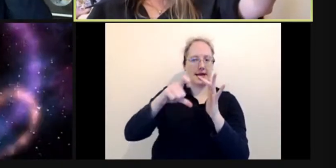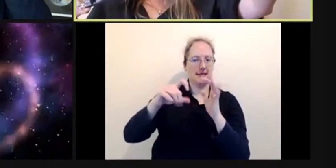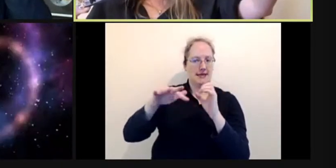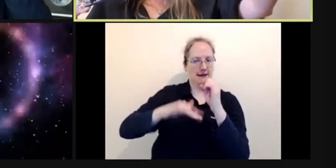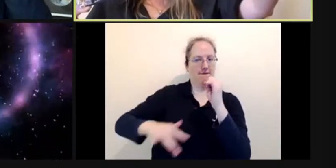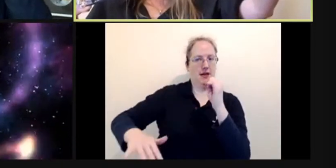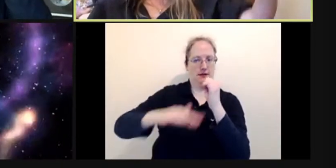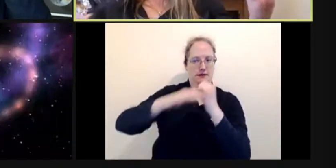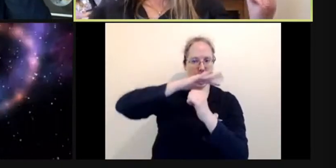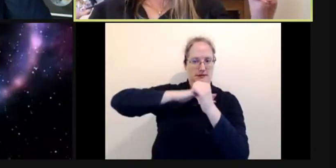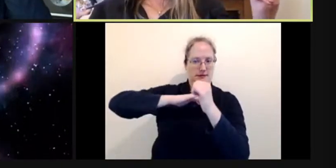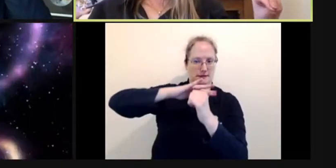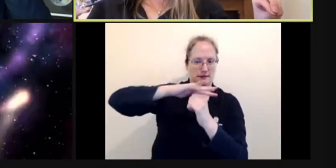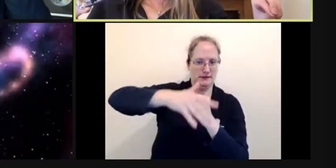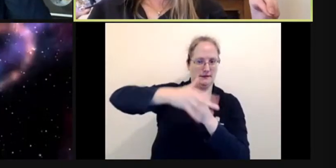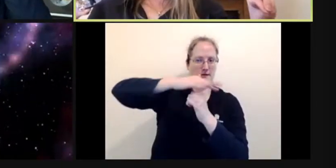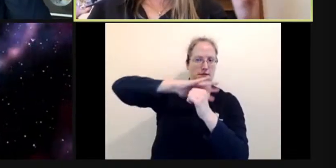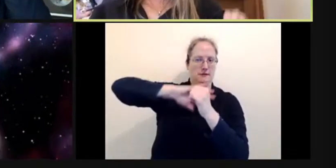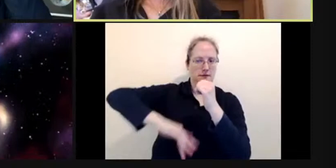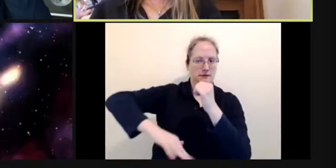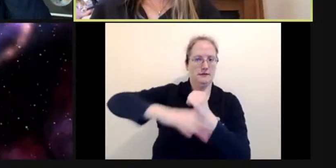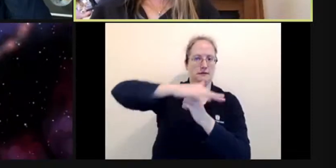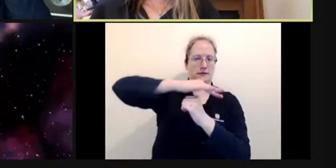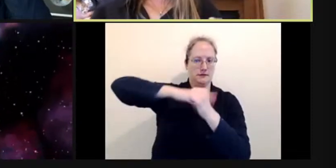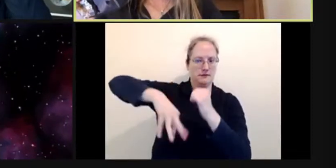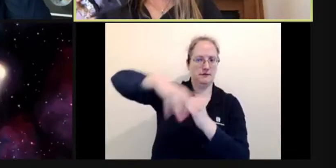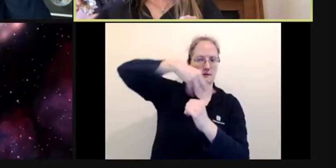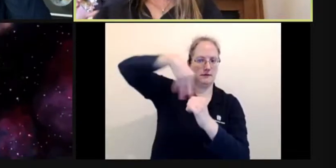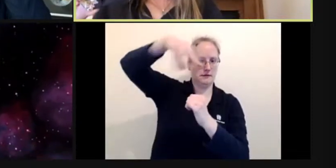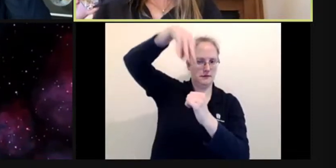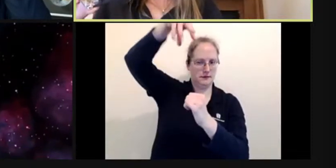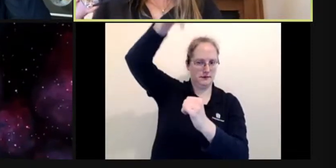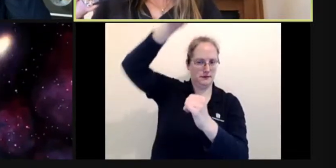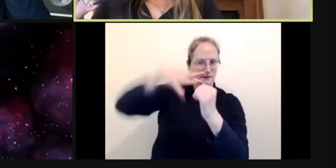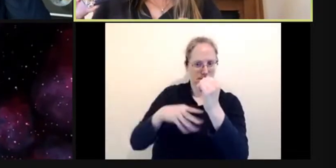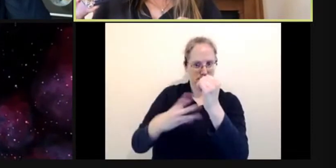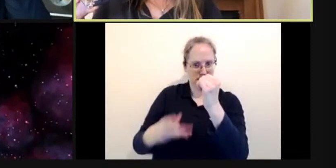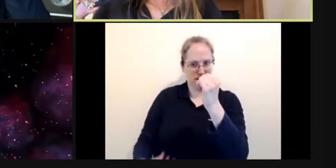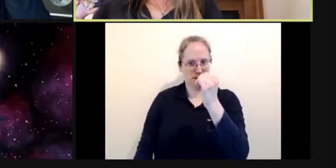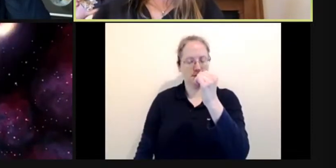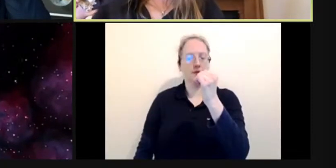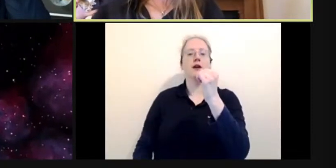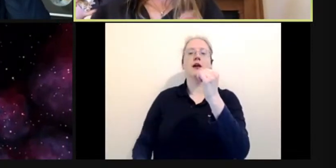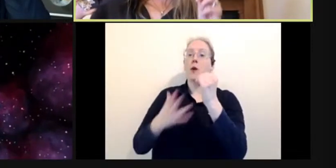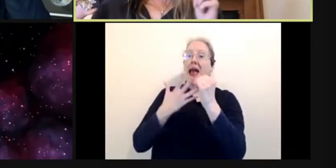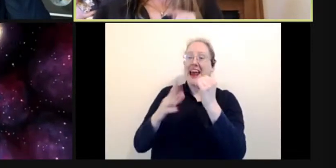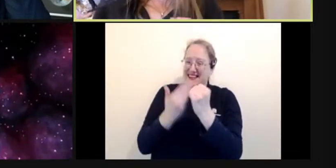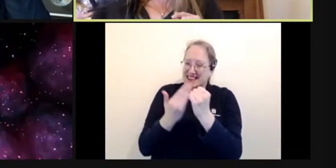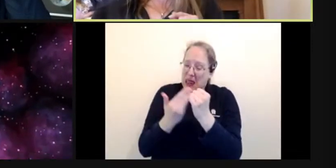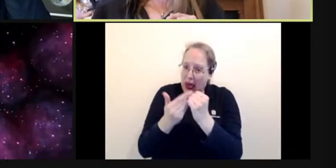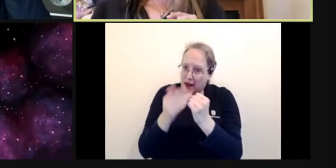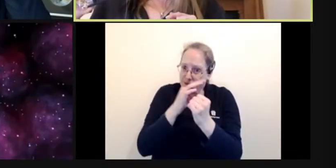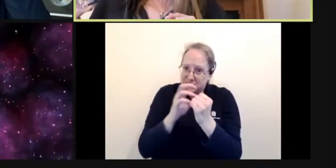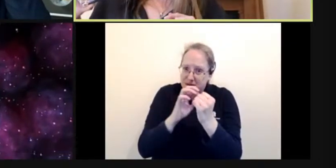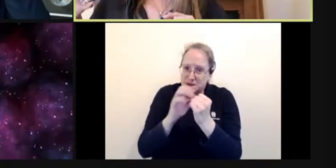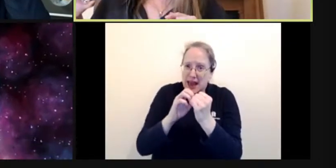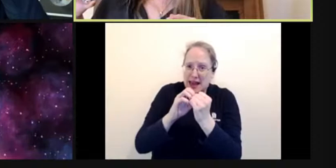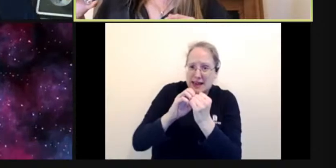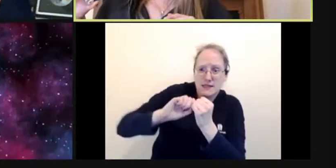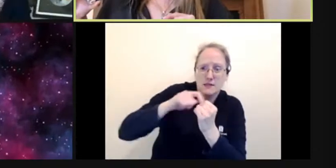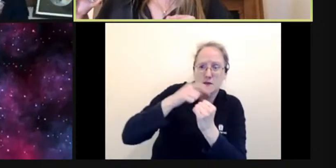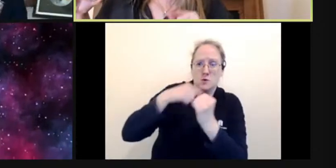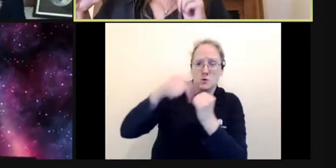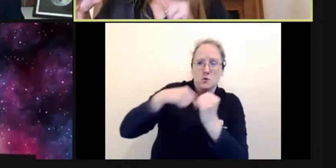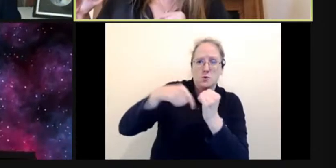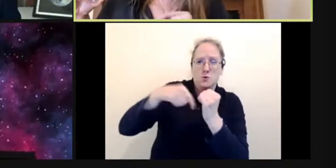speed of light, blasting out radio jets. And guess what? Here in Australia, using